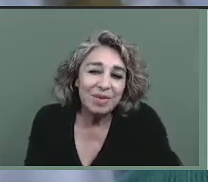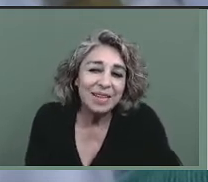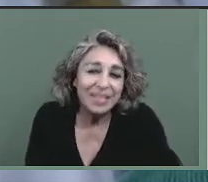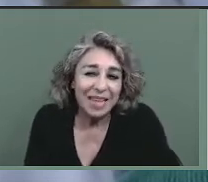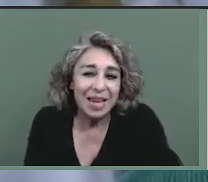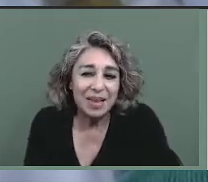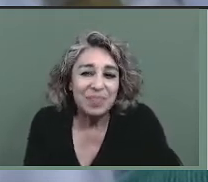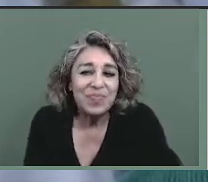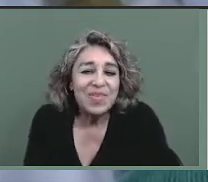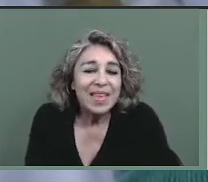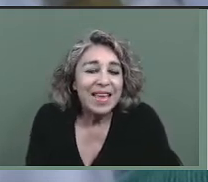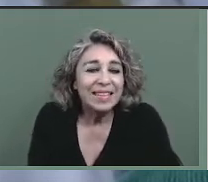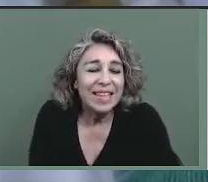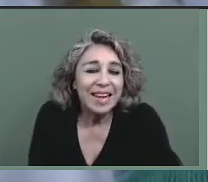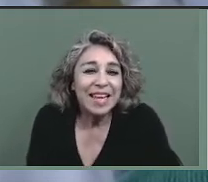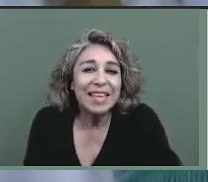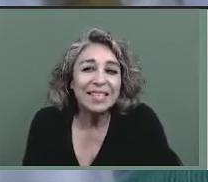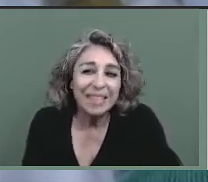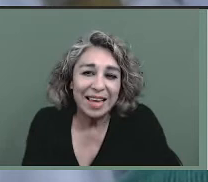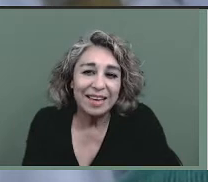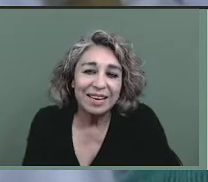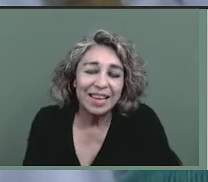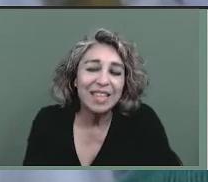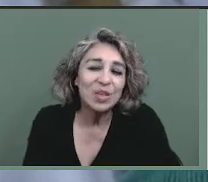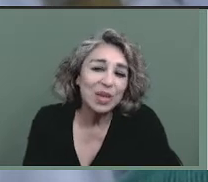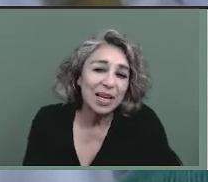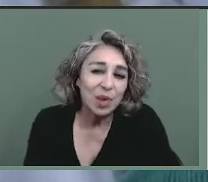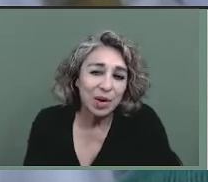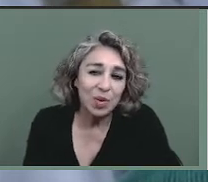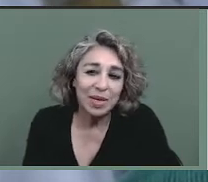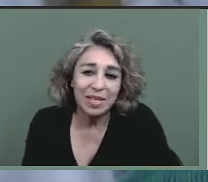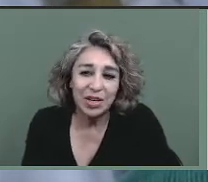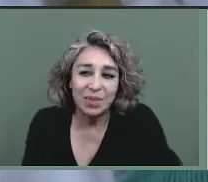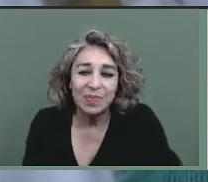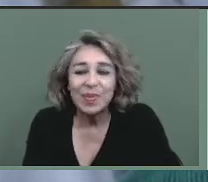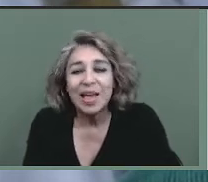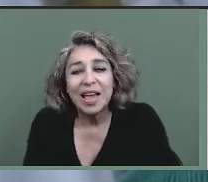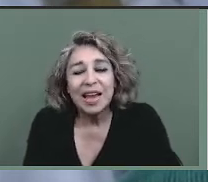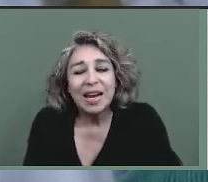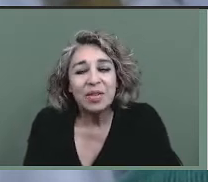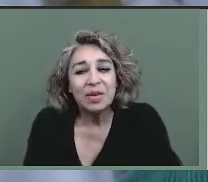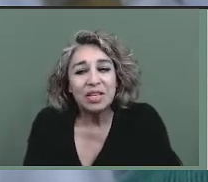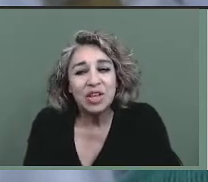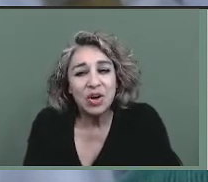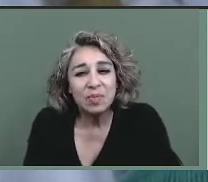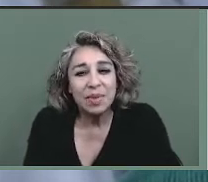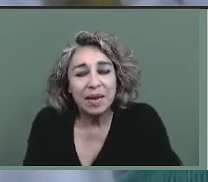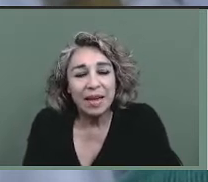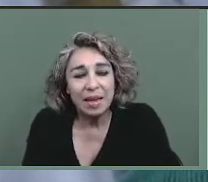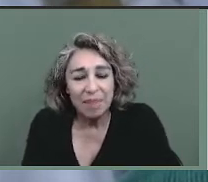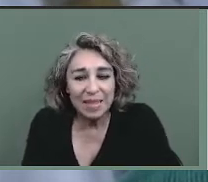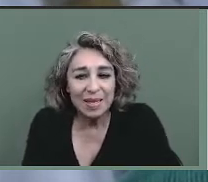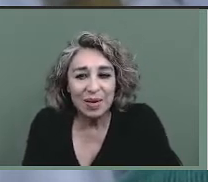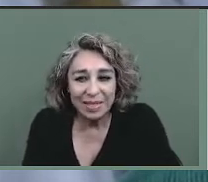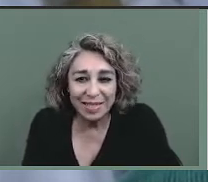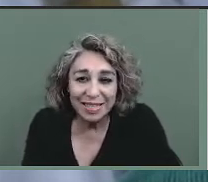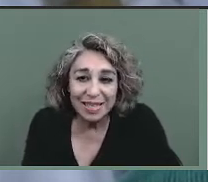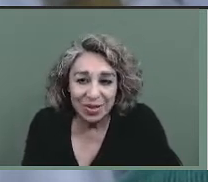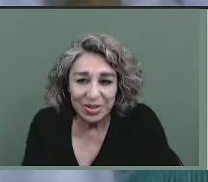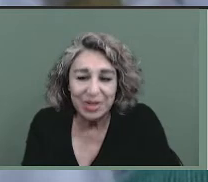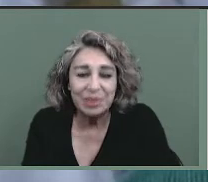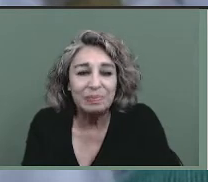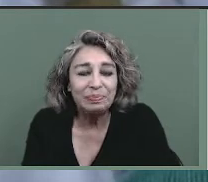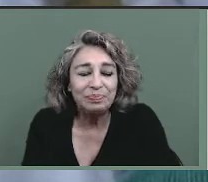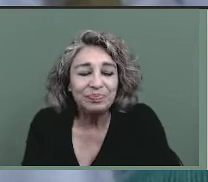I want to say is that he said he's only going to work one term. Now, the term in Mexico is a